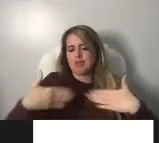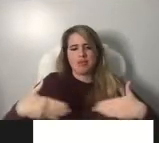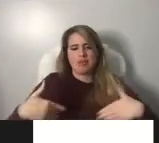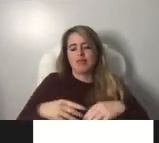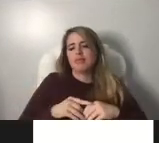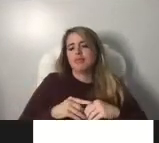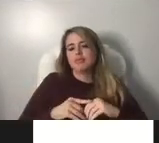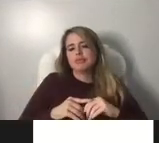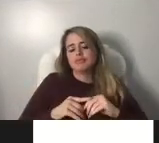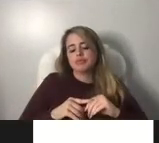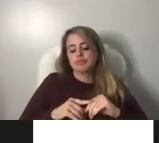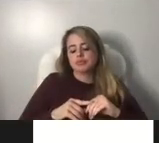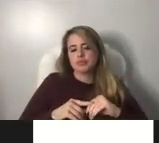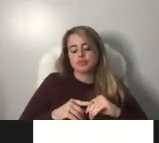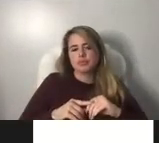this time.